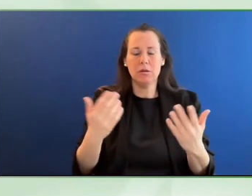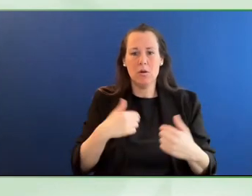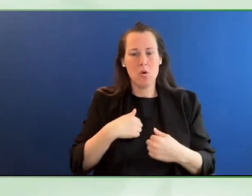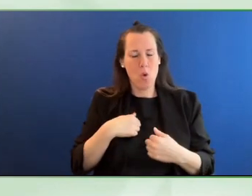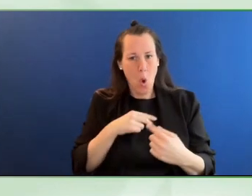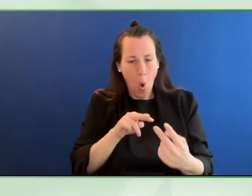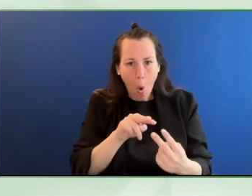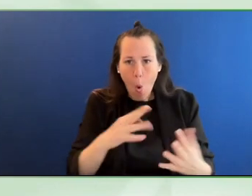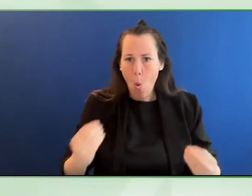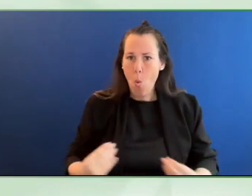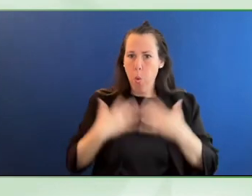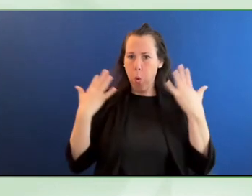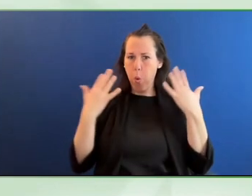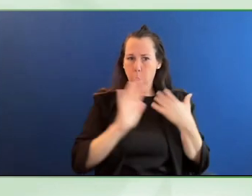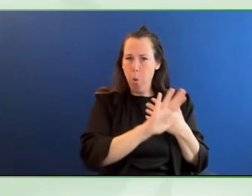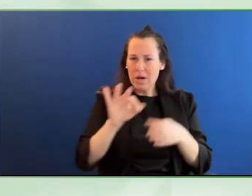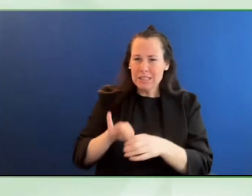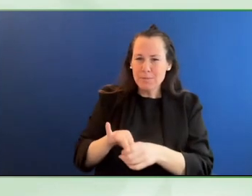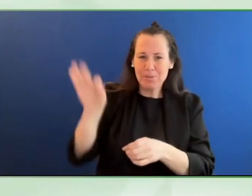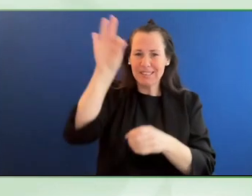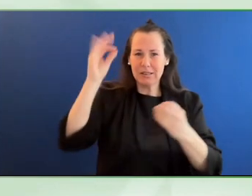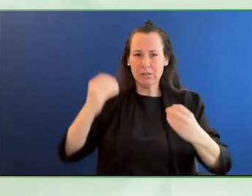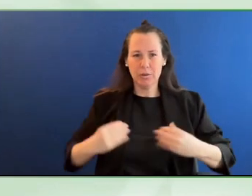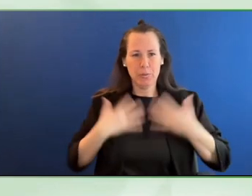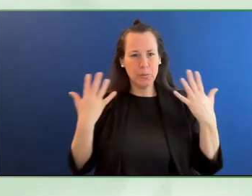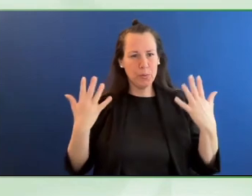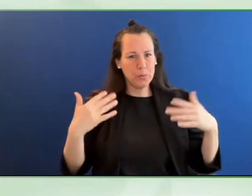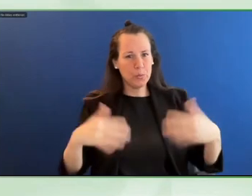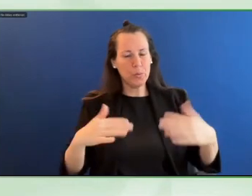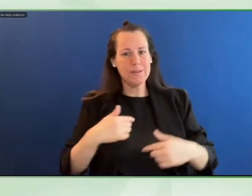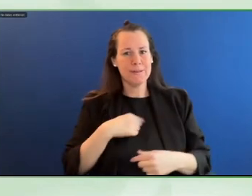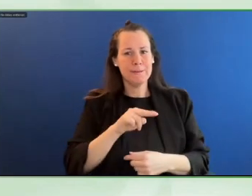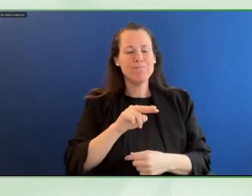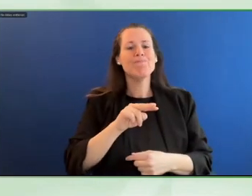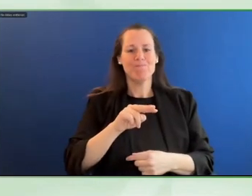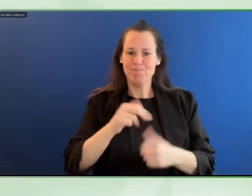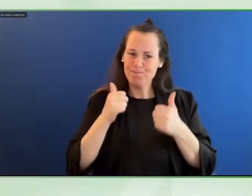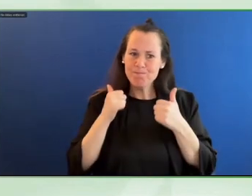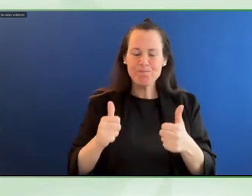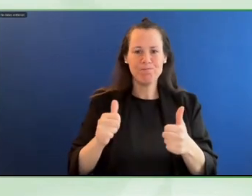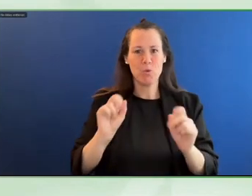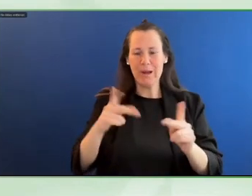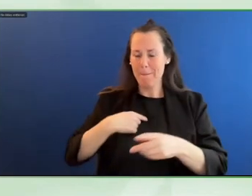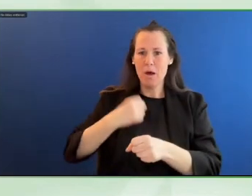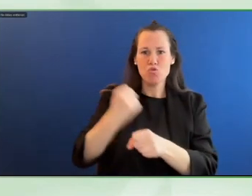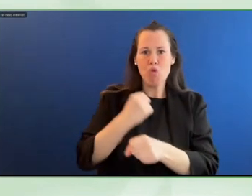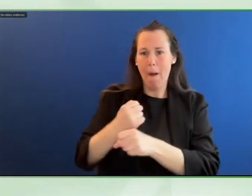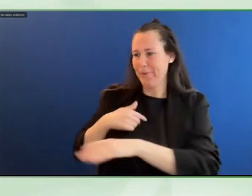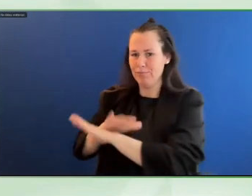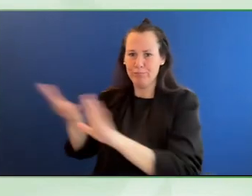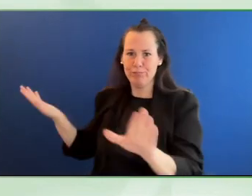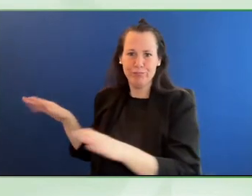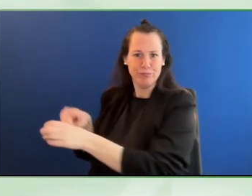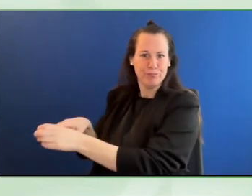right. Well, so I'll invite everybody to check it out and to come find Gregg afterwards. I won't go into his biography because otherwise we would eat up